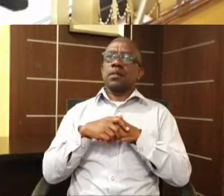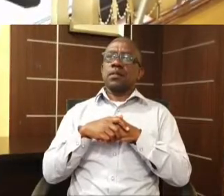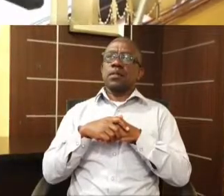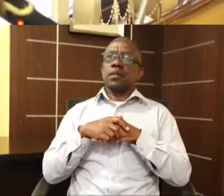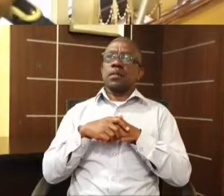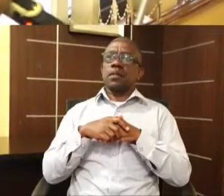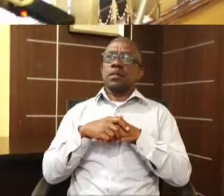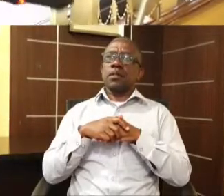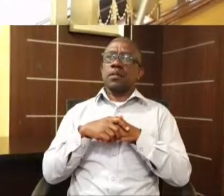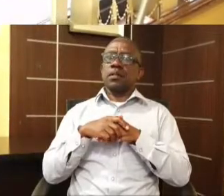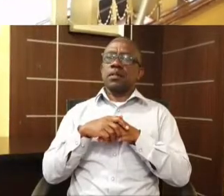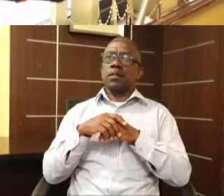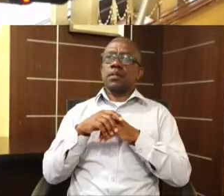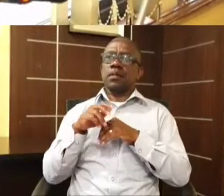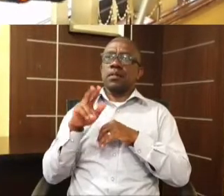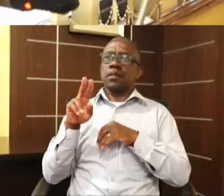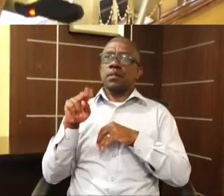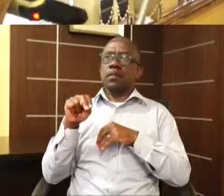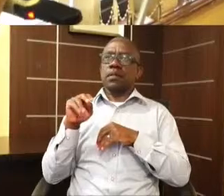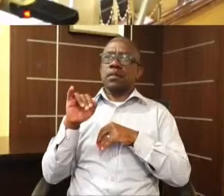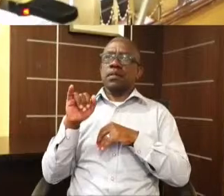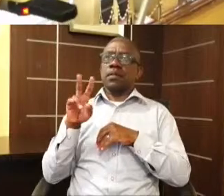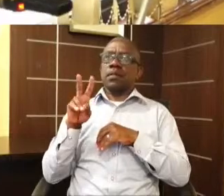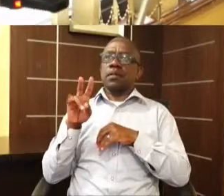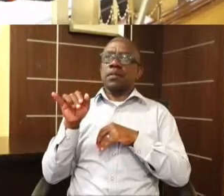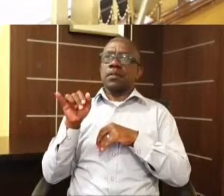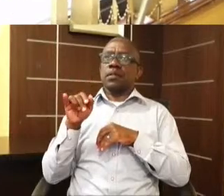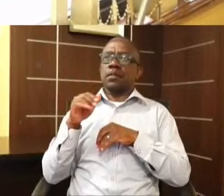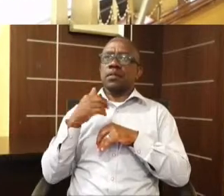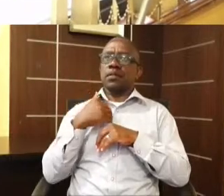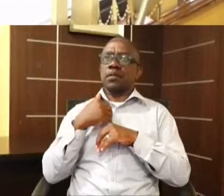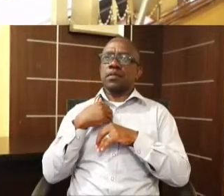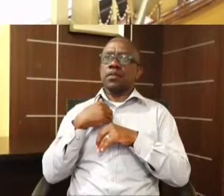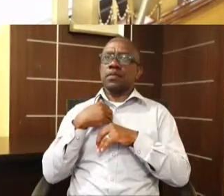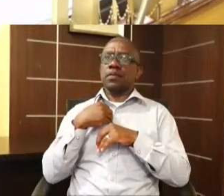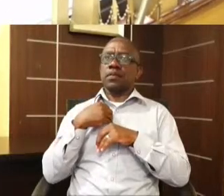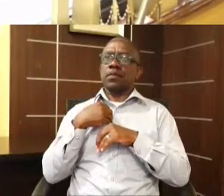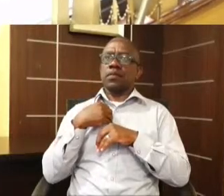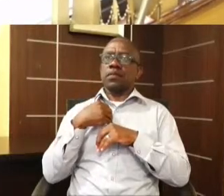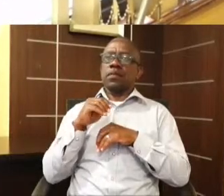So what did Ben tell me about? Oh, so Ben is our co-founder.